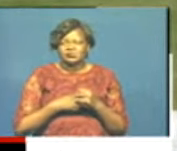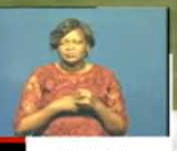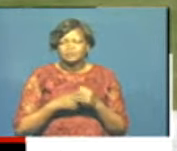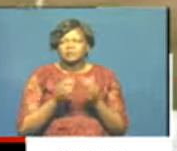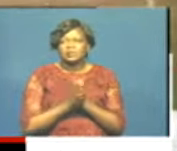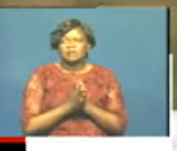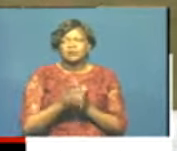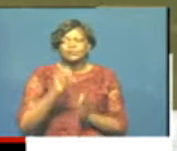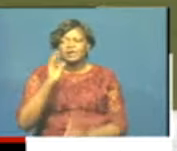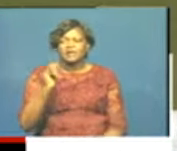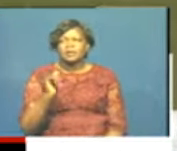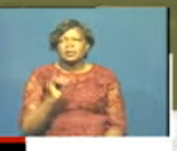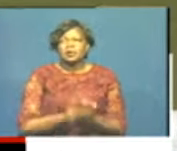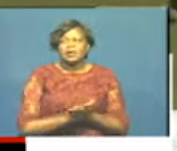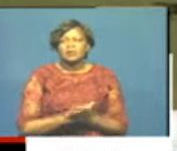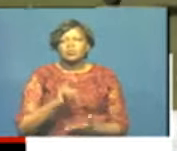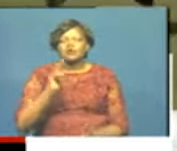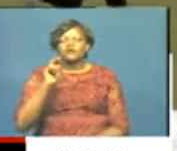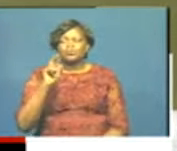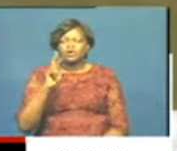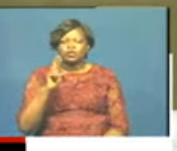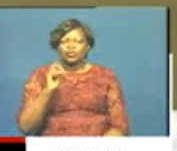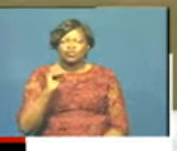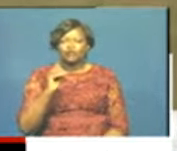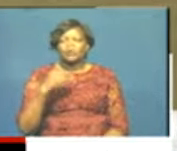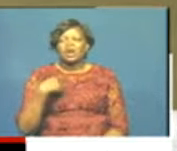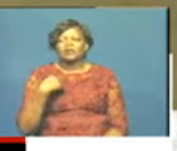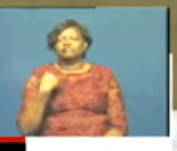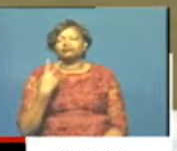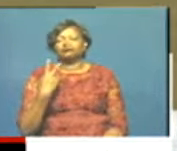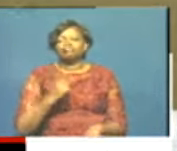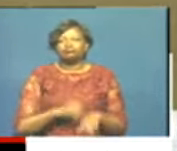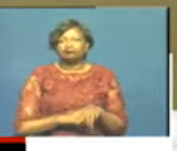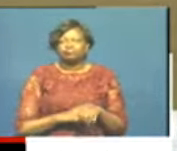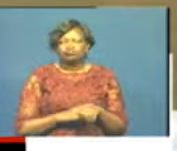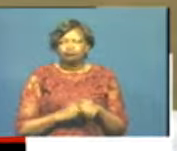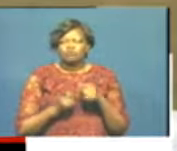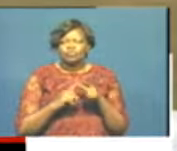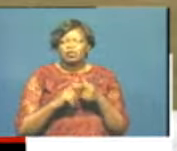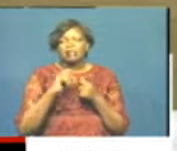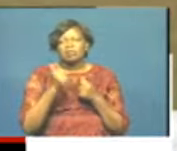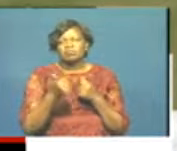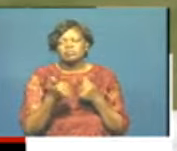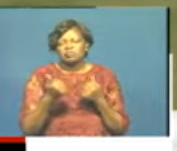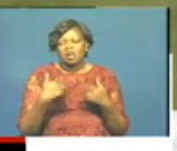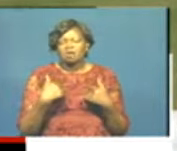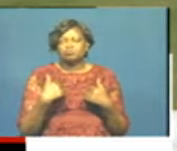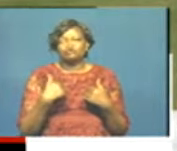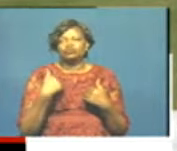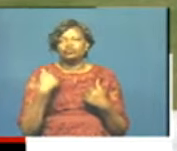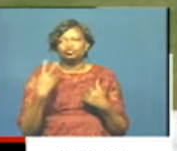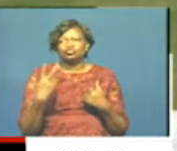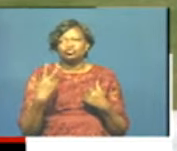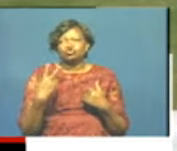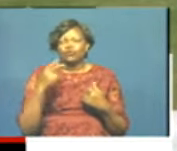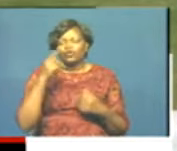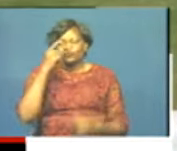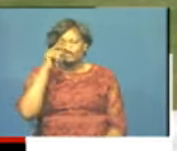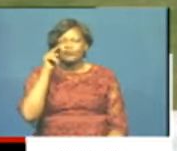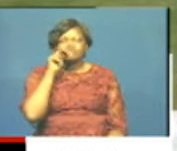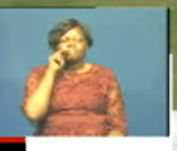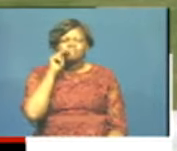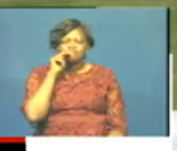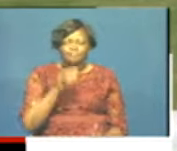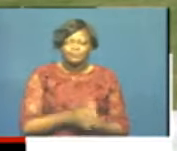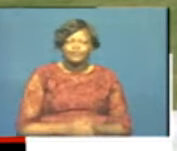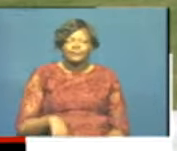Mwangi and Veronica Abuga were on double figures. Rukayat Abdul Rasak and Lillian Ude took 2 wickets each for Nigeria. In reply, Nigeria